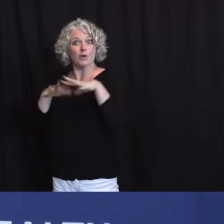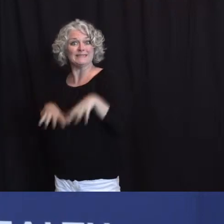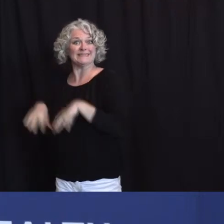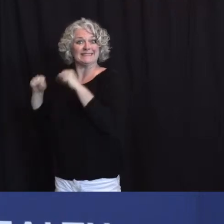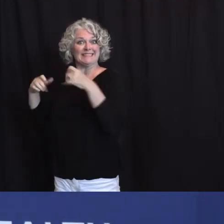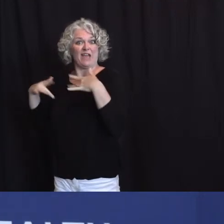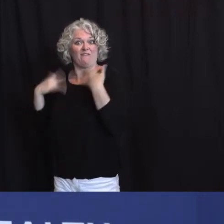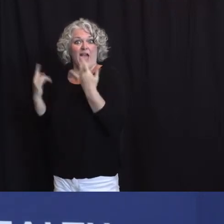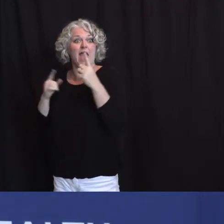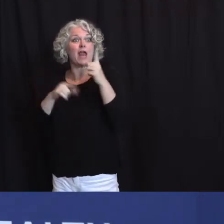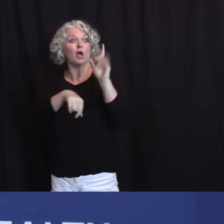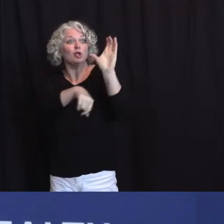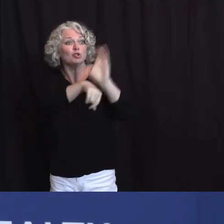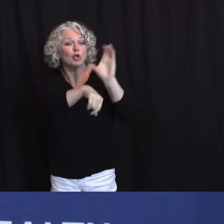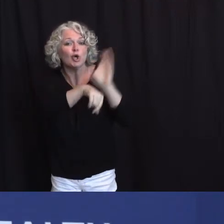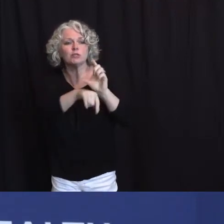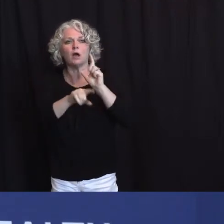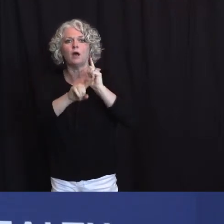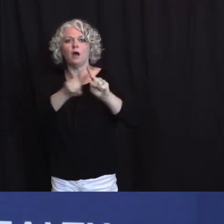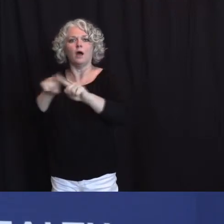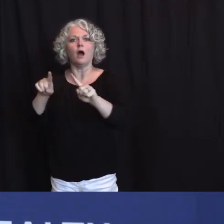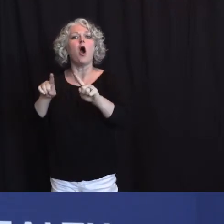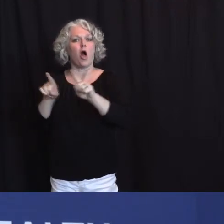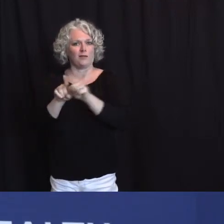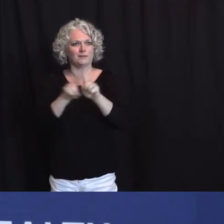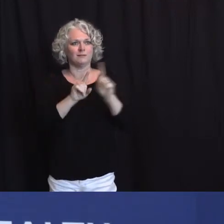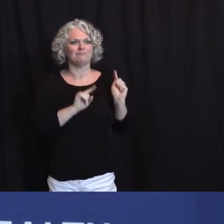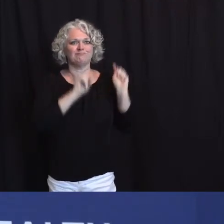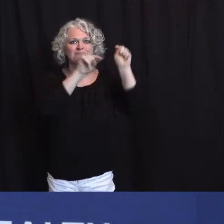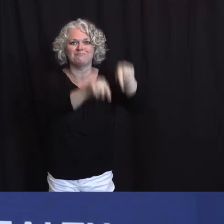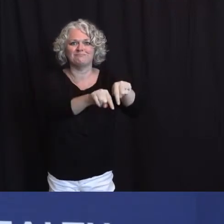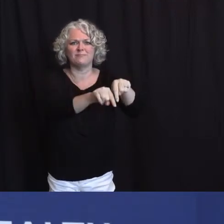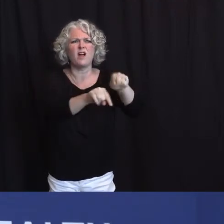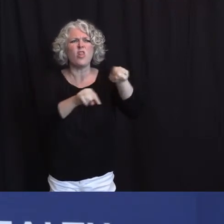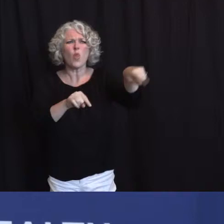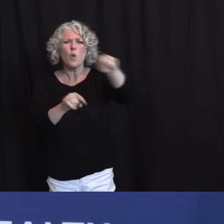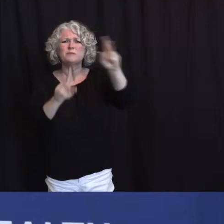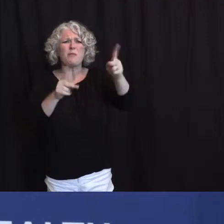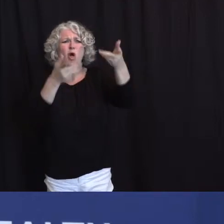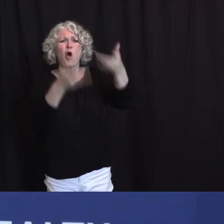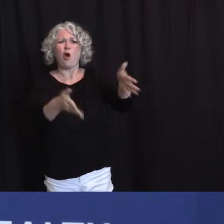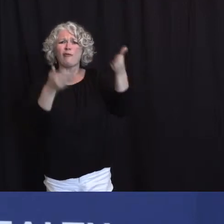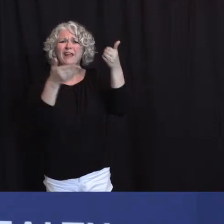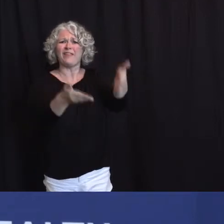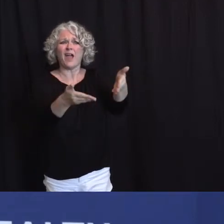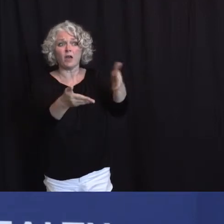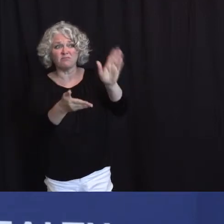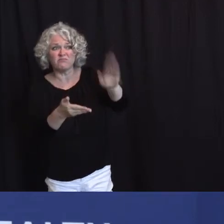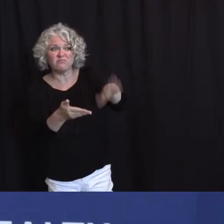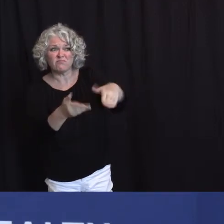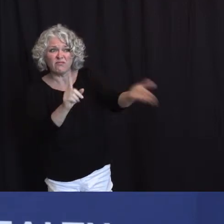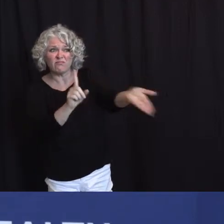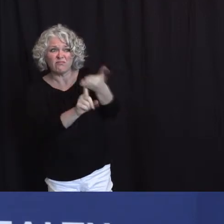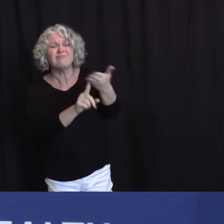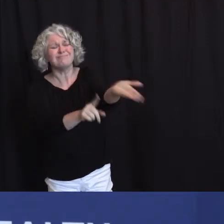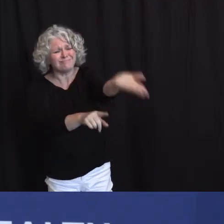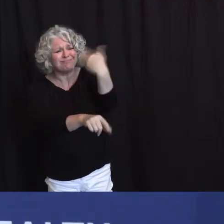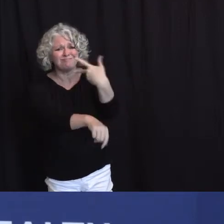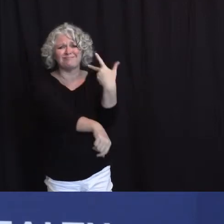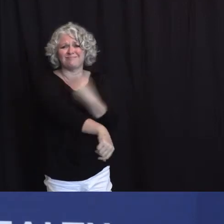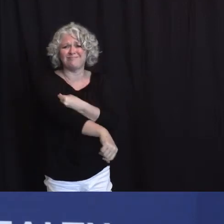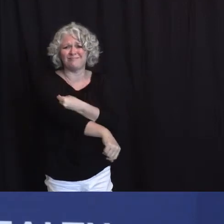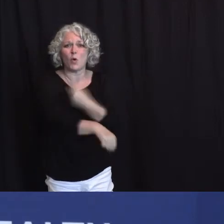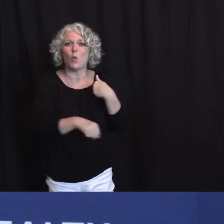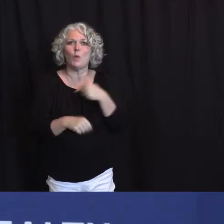worship. We are doing all we can to get vaccines to where people are, and we need everyone with us in this work to vaccinate